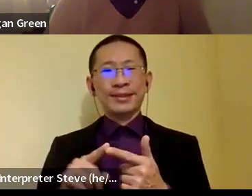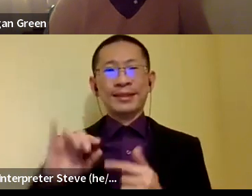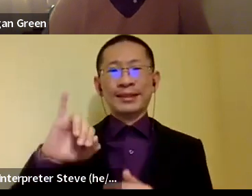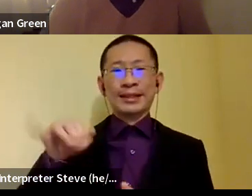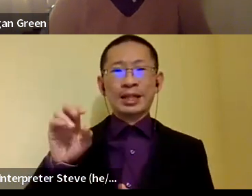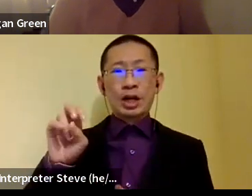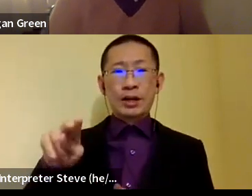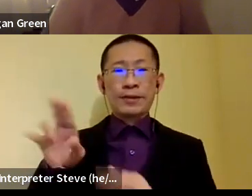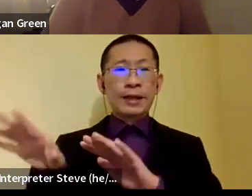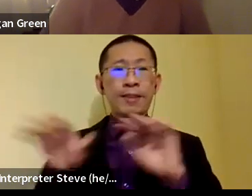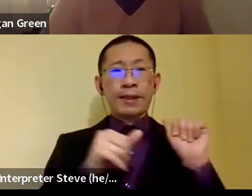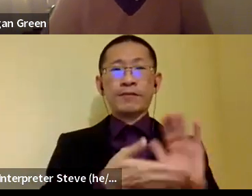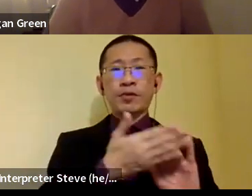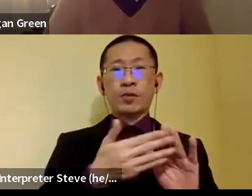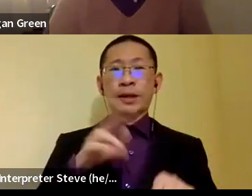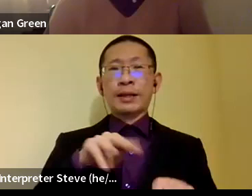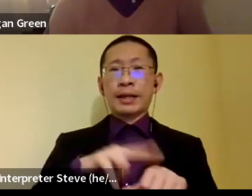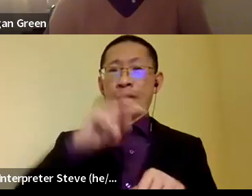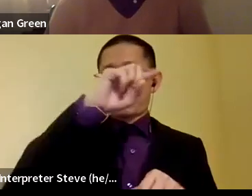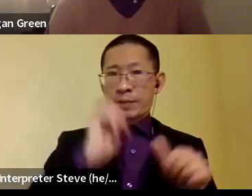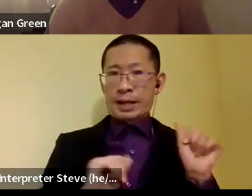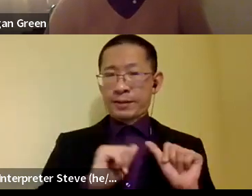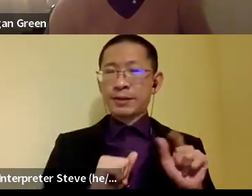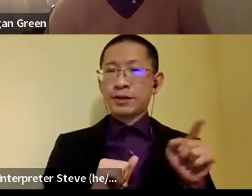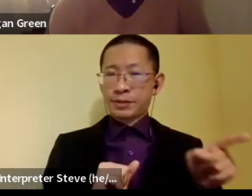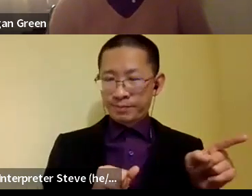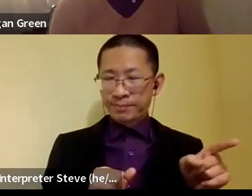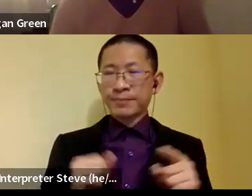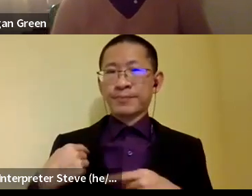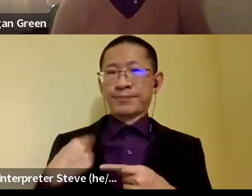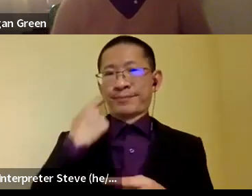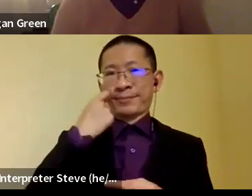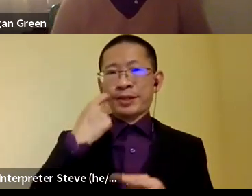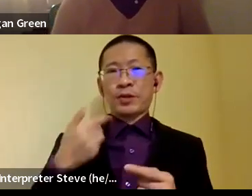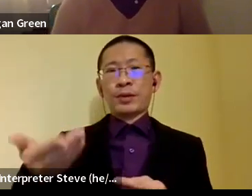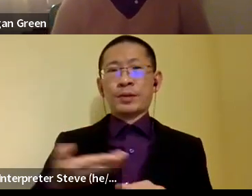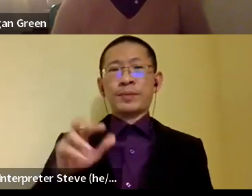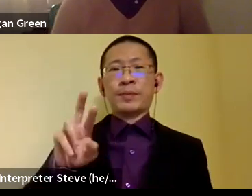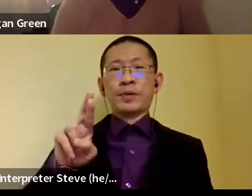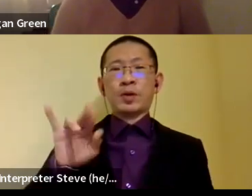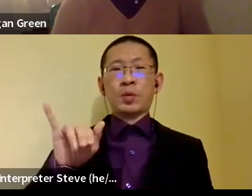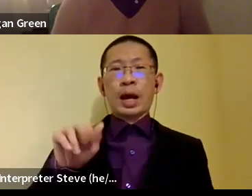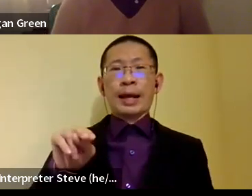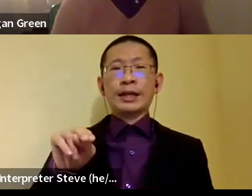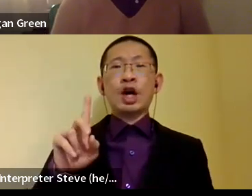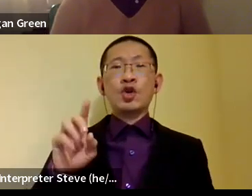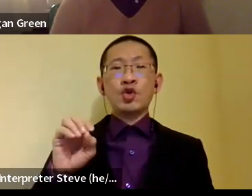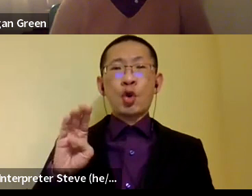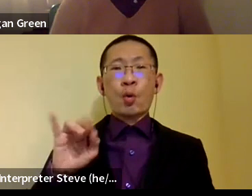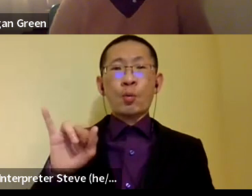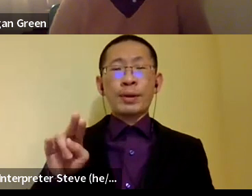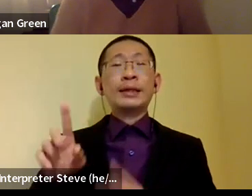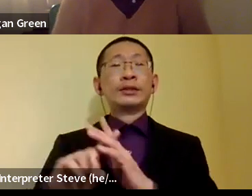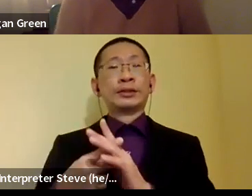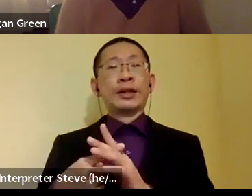Jonathan left to go run the National Black Theater. And then in the last couple of years, we brought on Ryan Dobrin, who started again for a